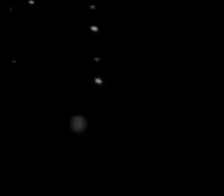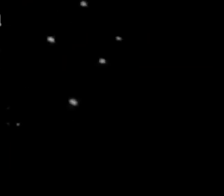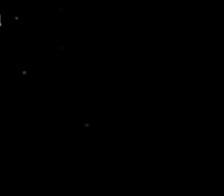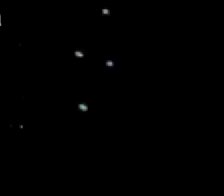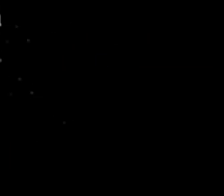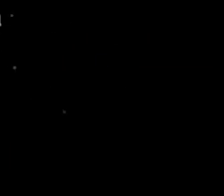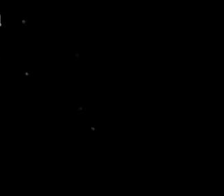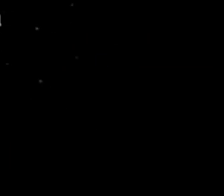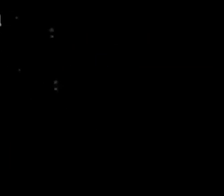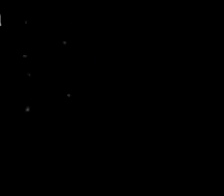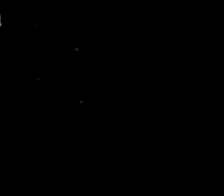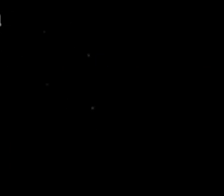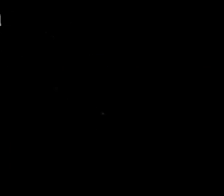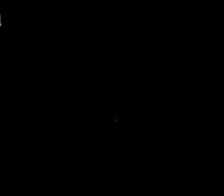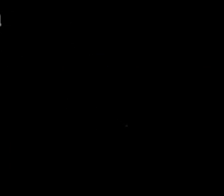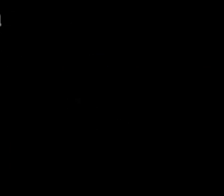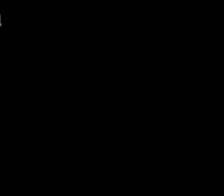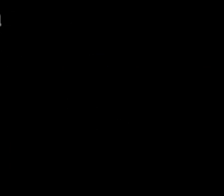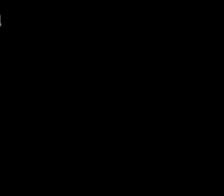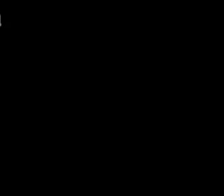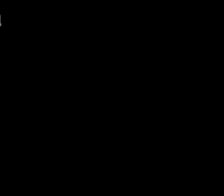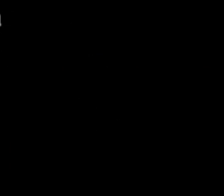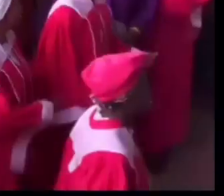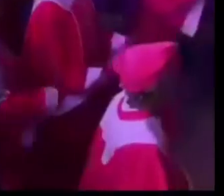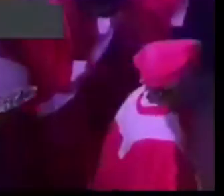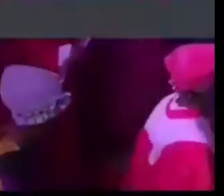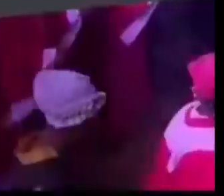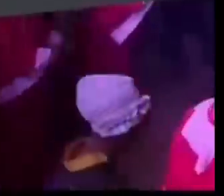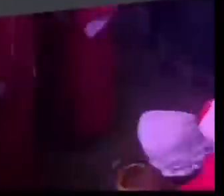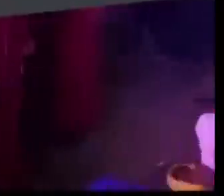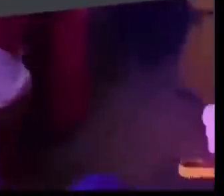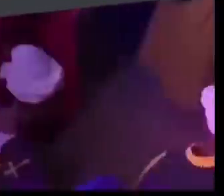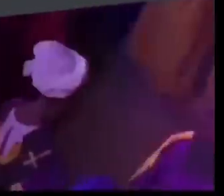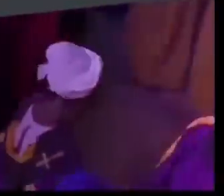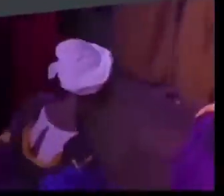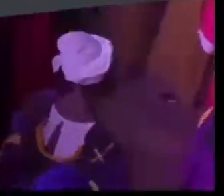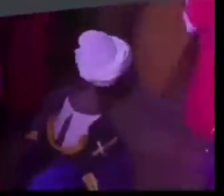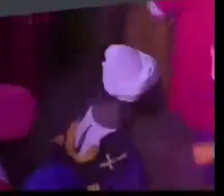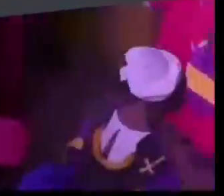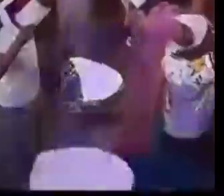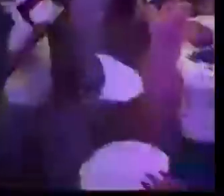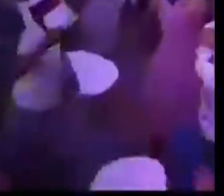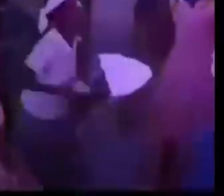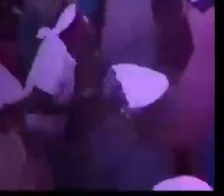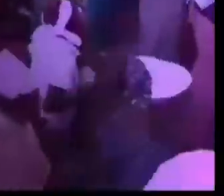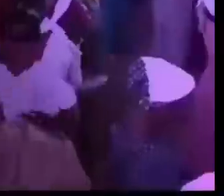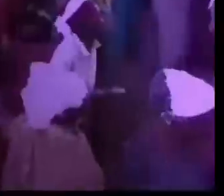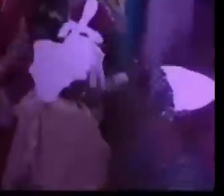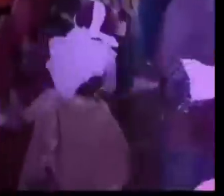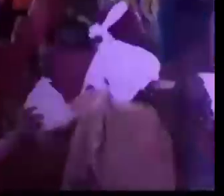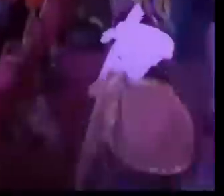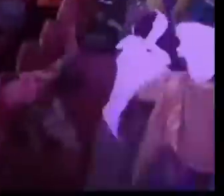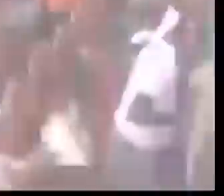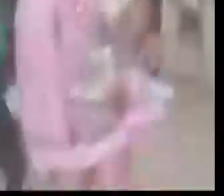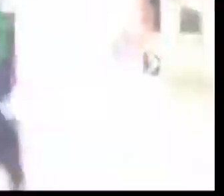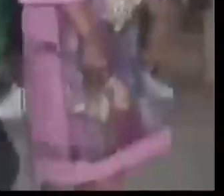headquarter. Shebio Ba Busto. Bari with Dubi. Airport area Lakiam Bado. Shebio Ba Masquire Press Concert. The wall of Jericho